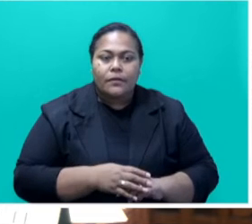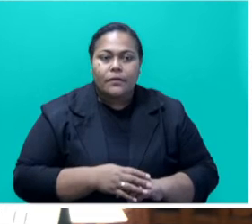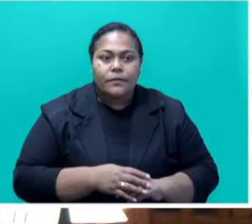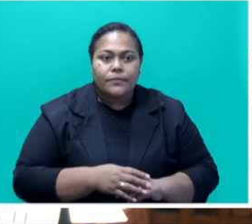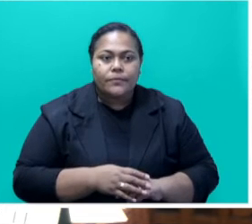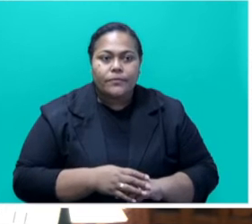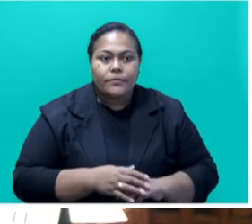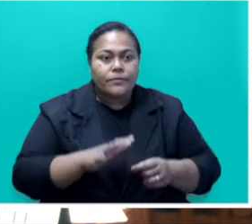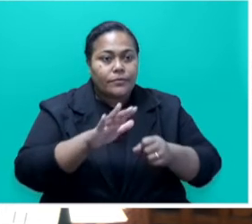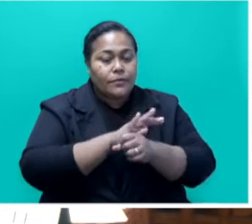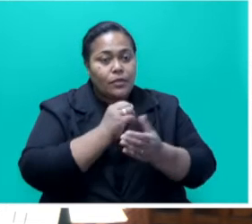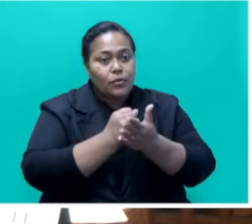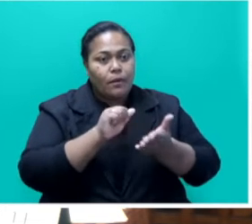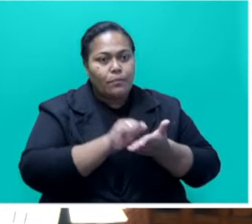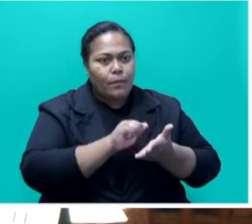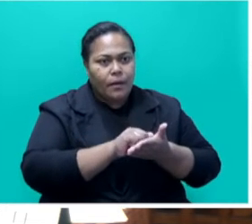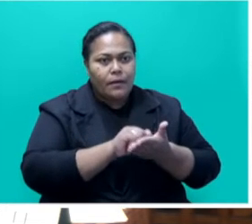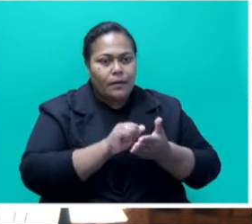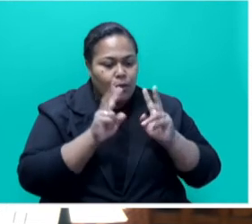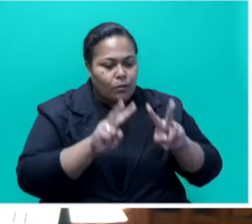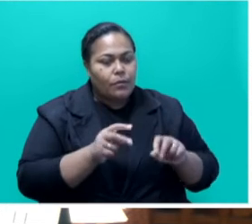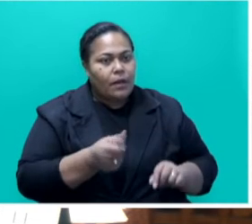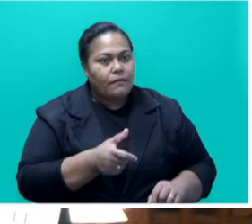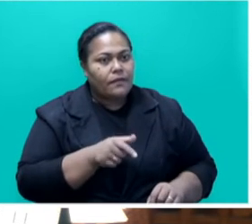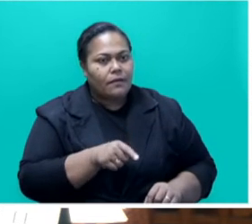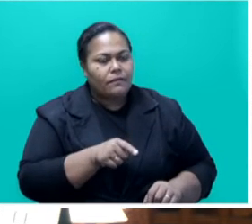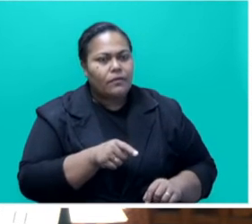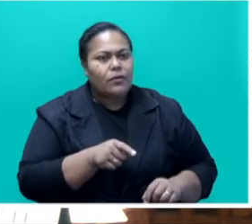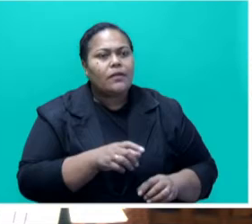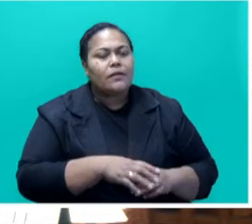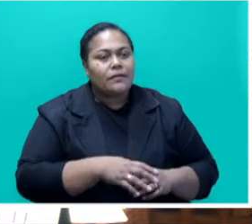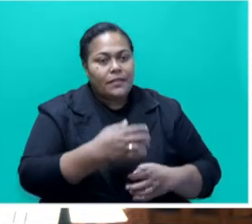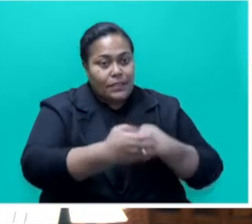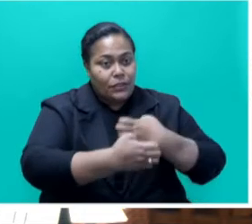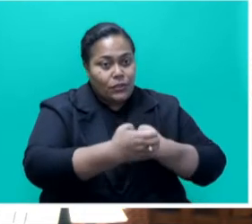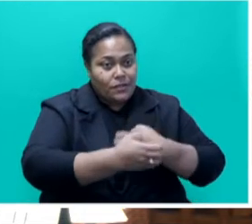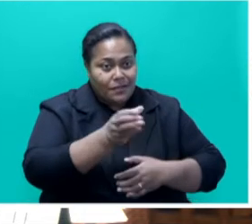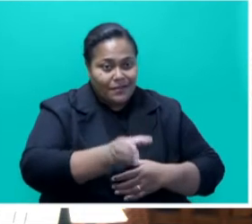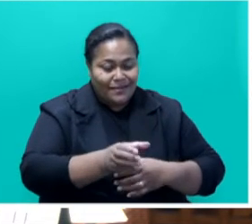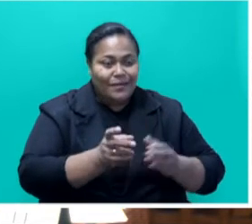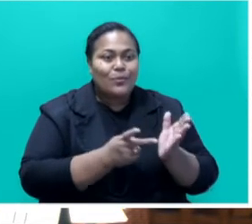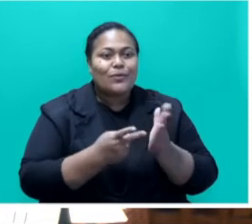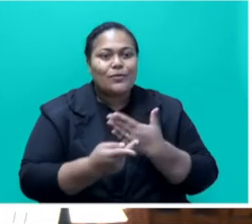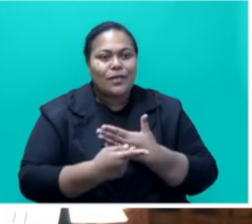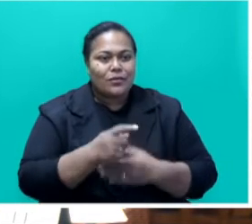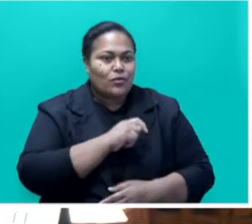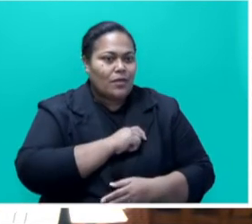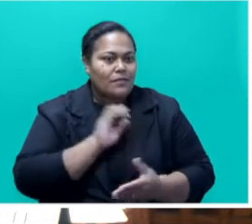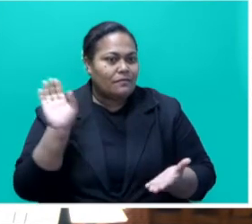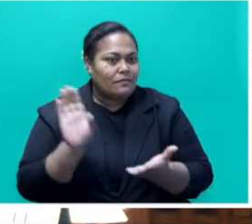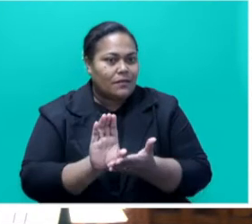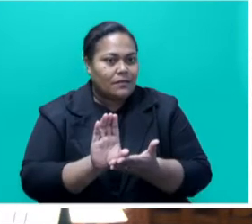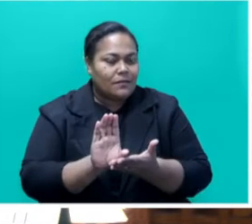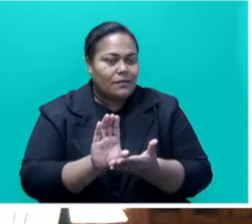and ensure the proper maintenance of the Engineers Project Trust Fund in accordance